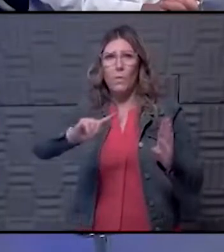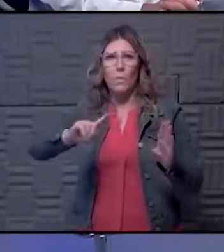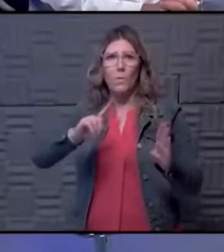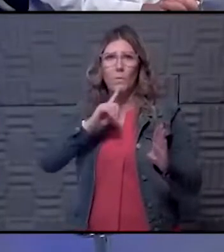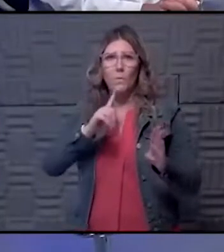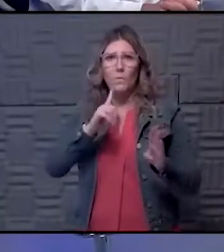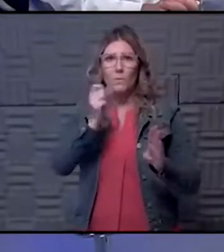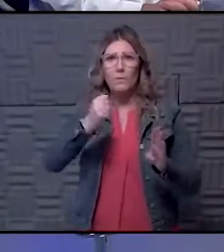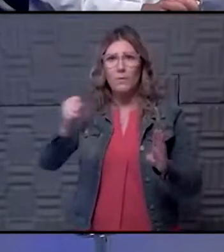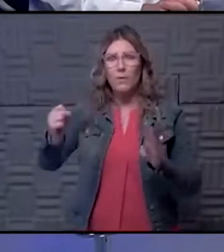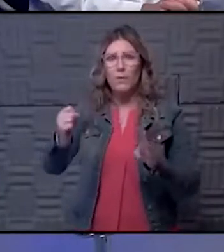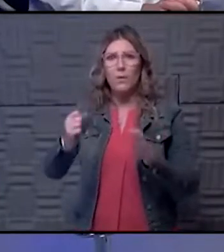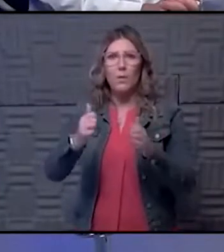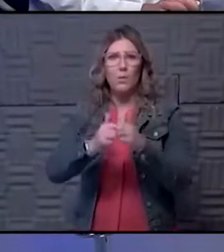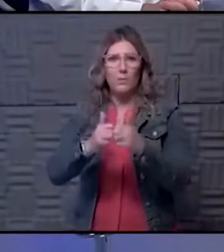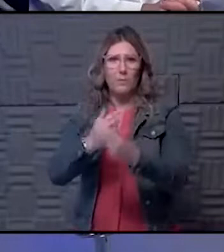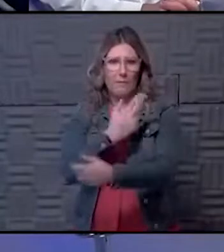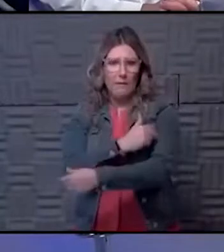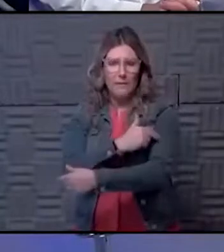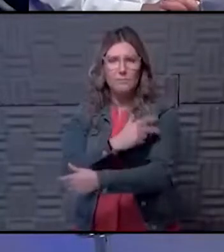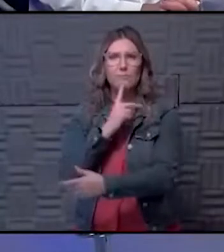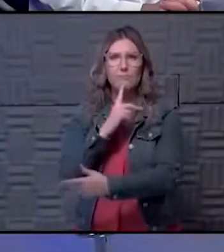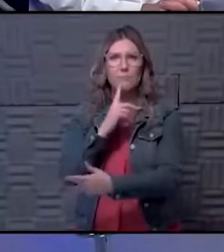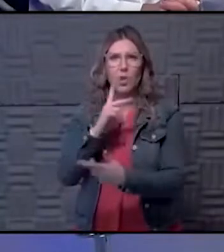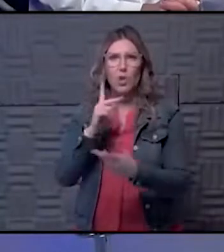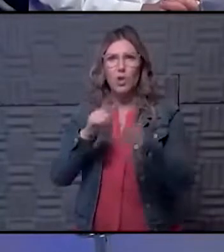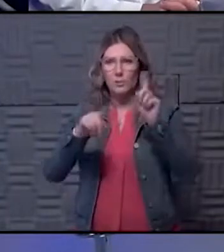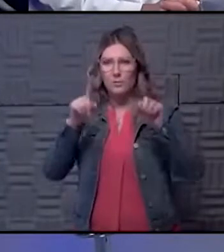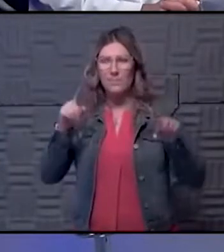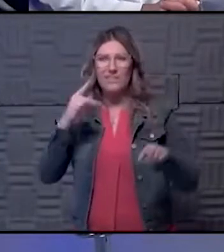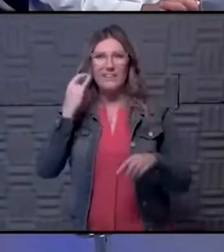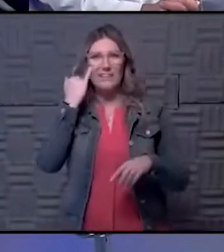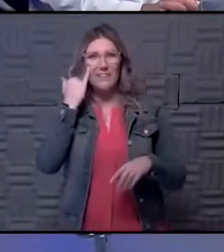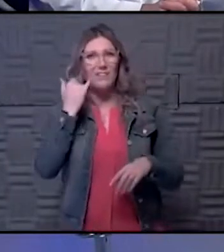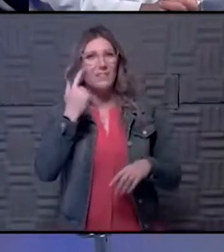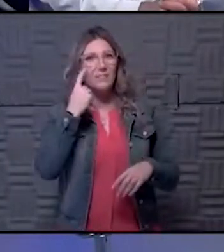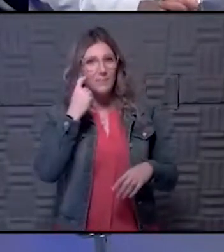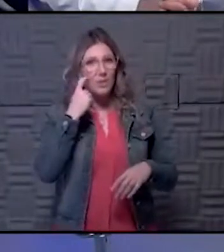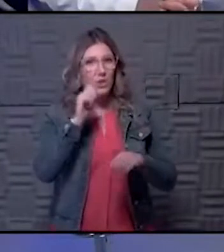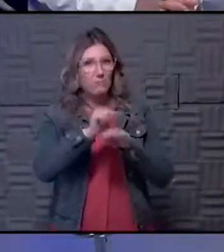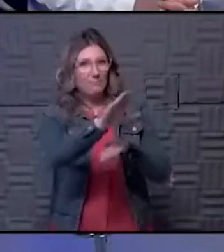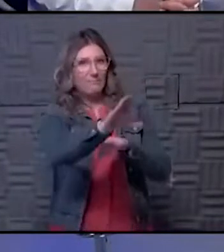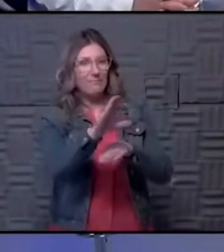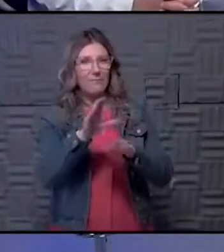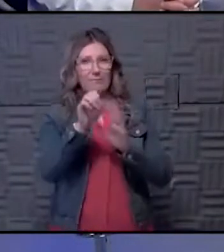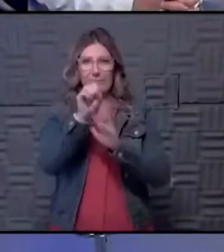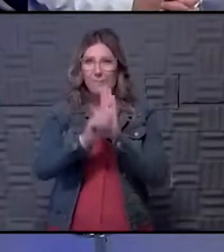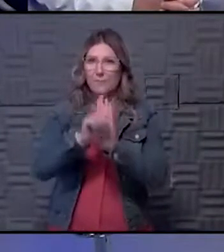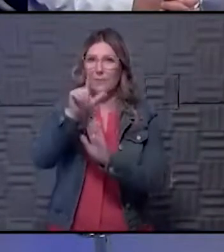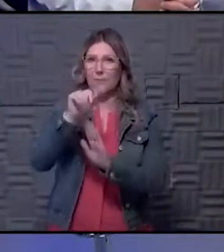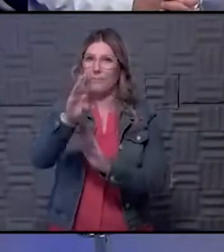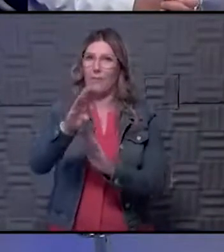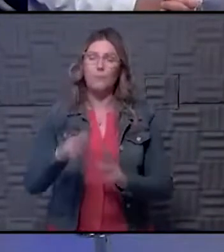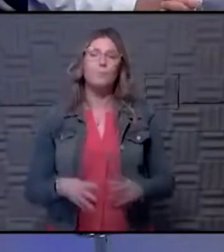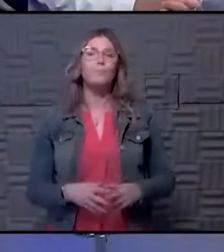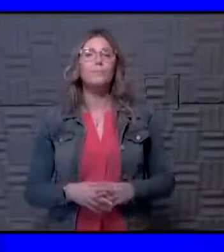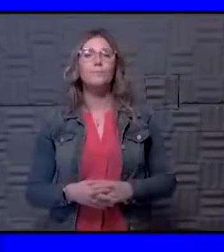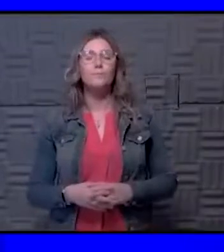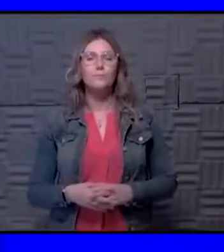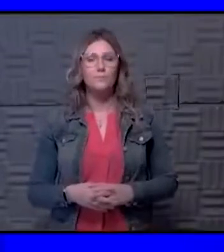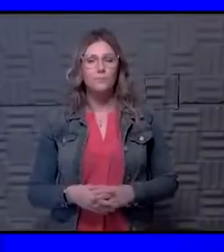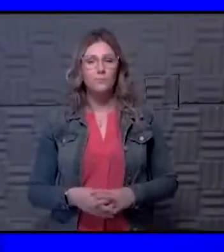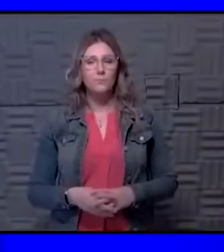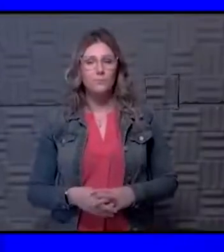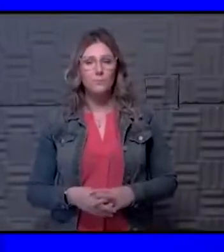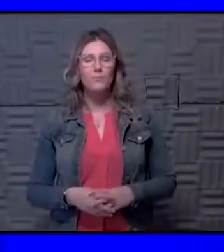variants. Yeah, if there's any suspicion, we send it out to the state lab. Yeah, we do. We exactly. You know, we do